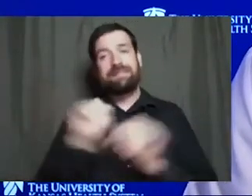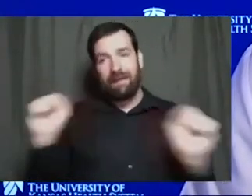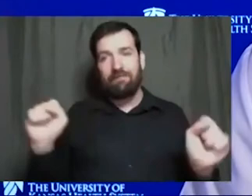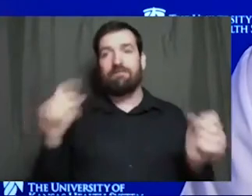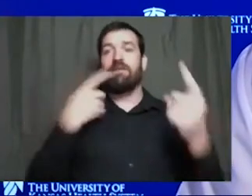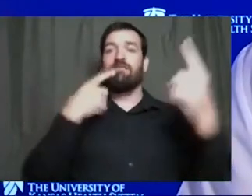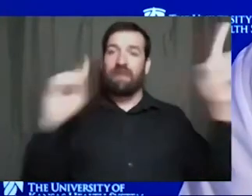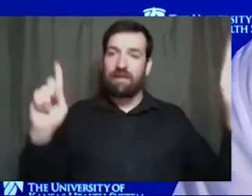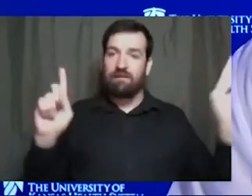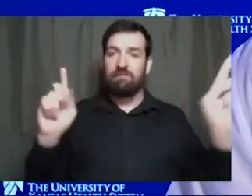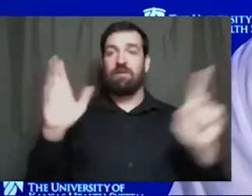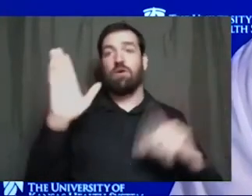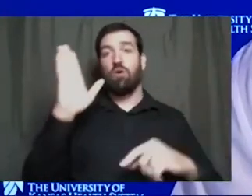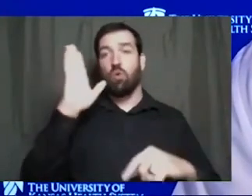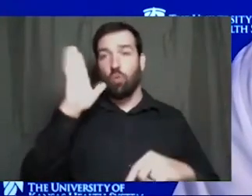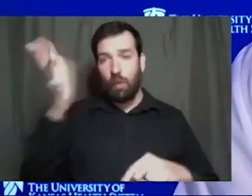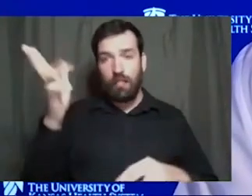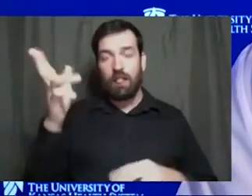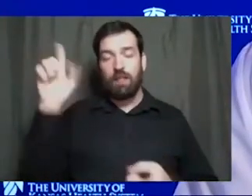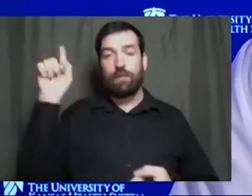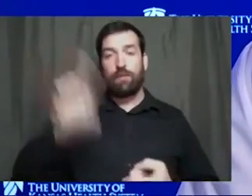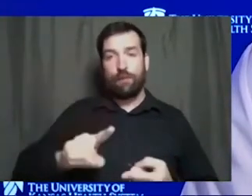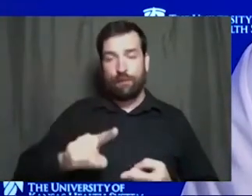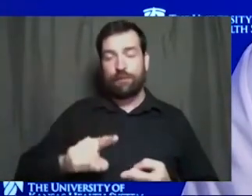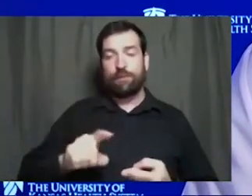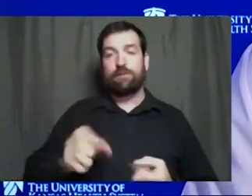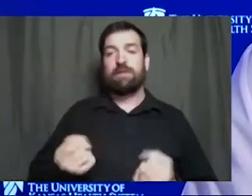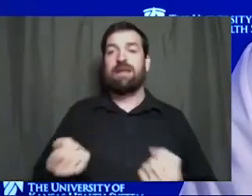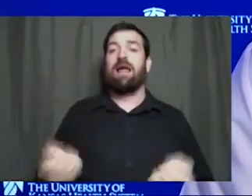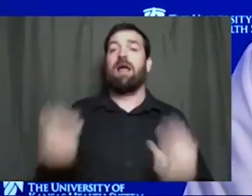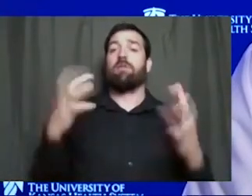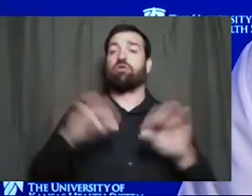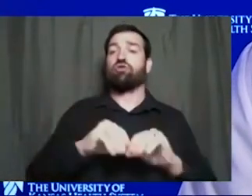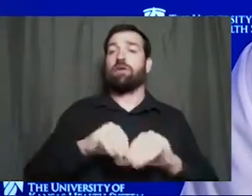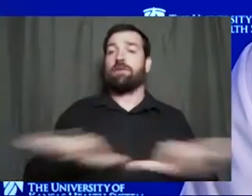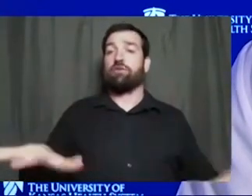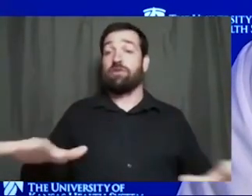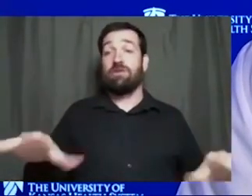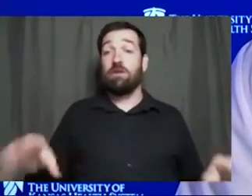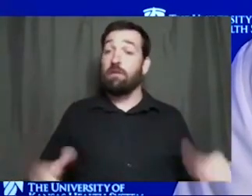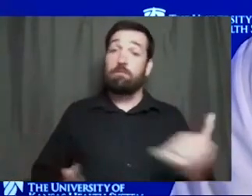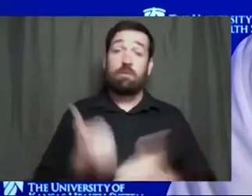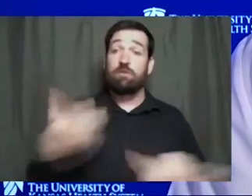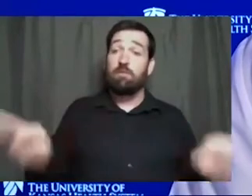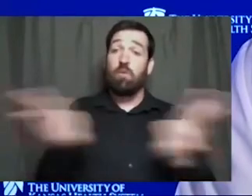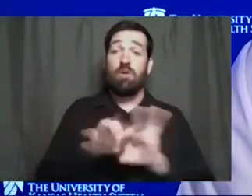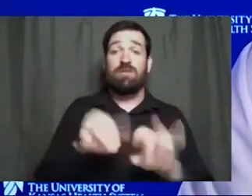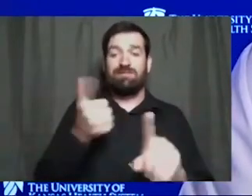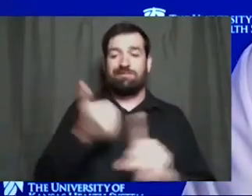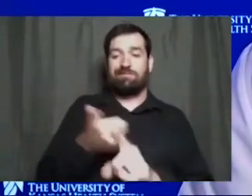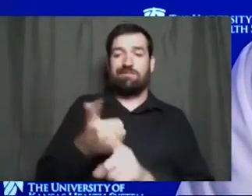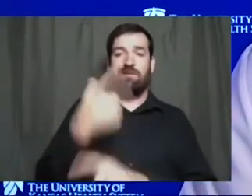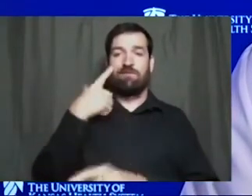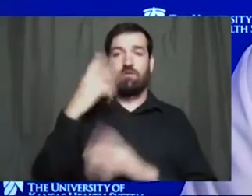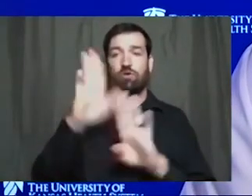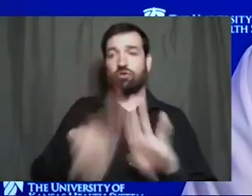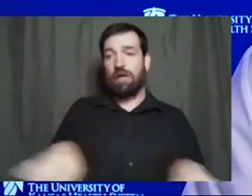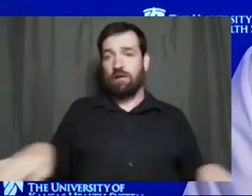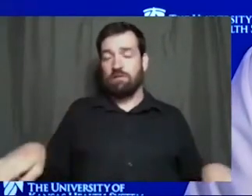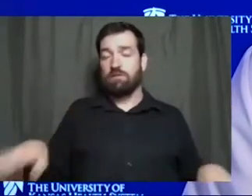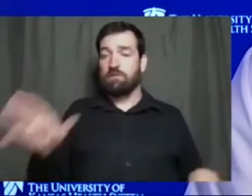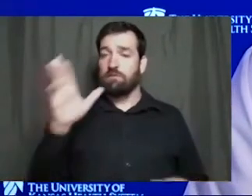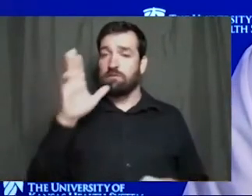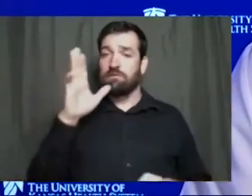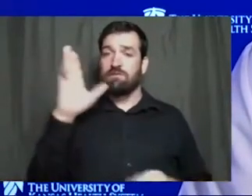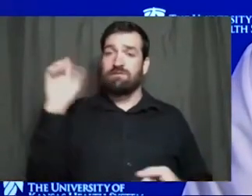will help decrease the amount of transmission. And more importantly, individually for your child, they are going to help decrease their chance of